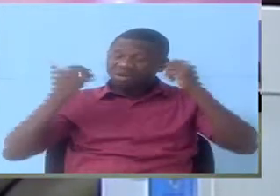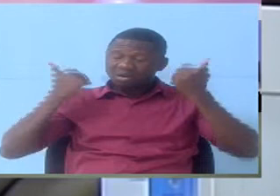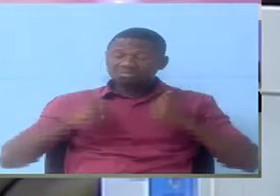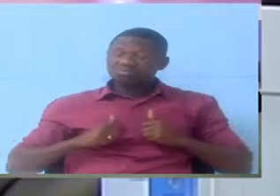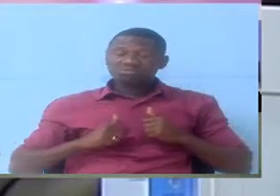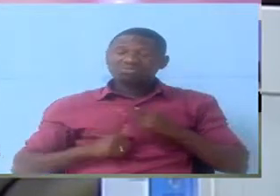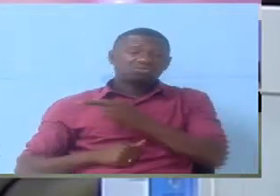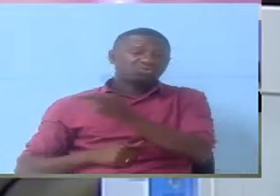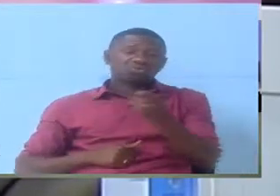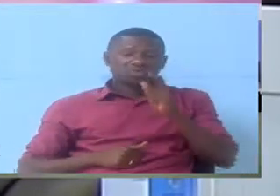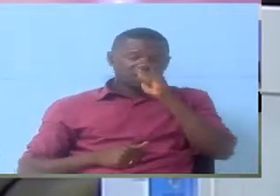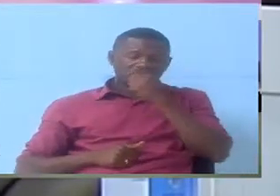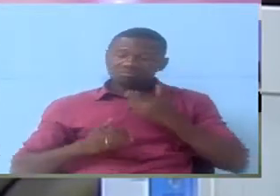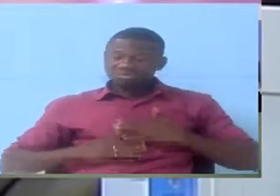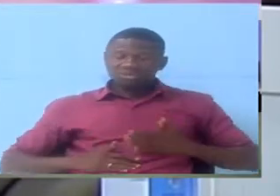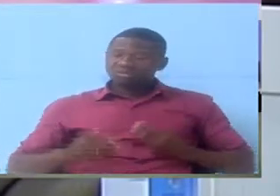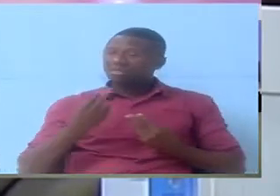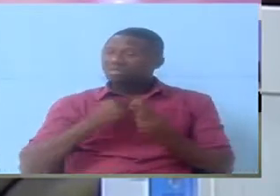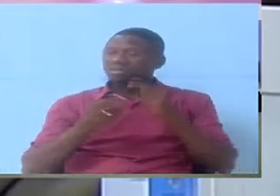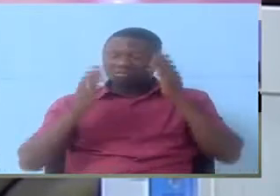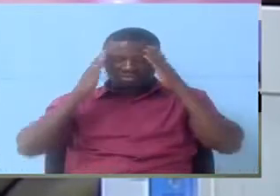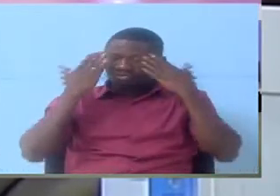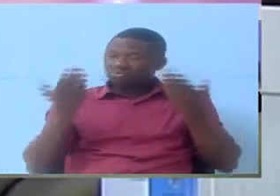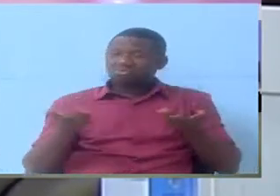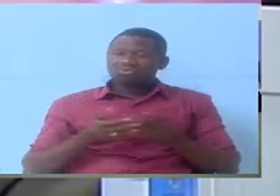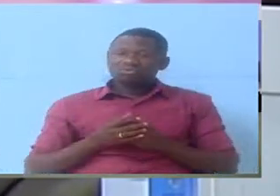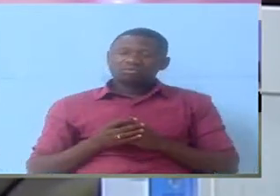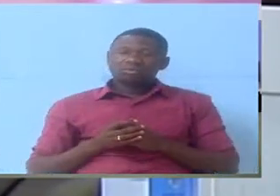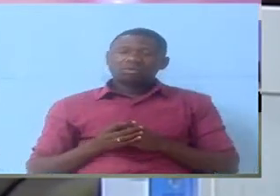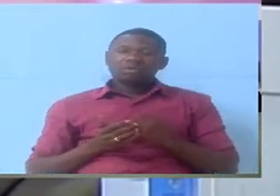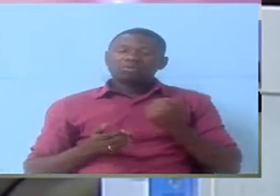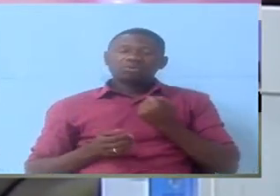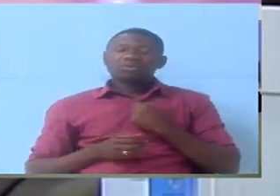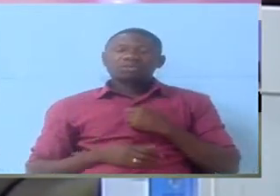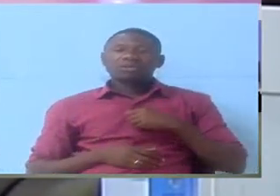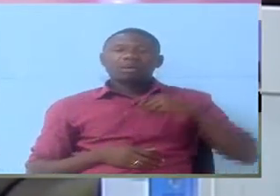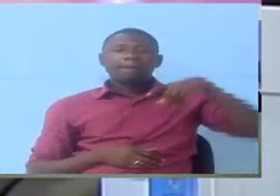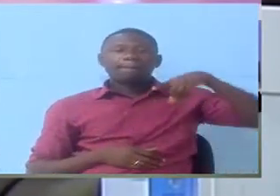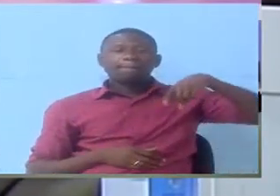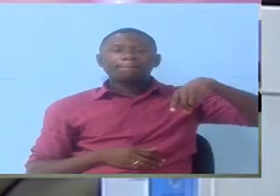again. But there was a PNG against